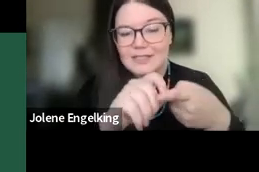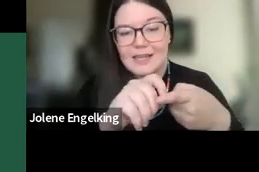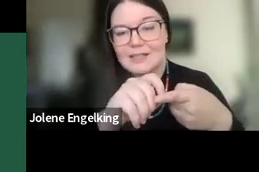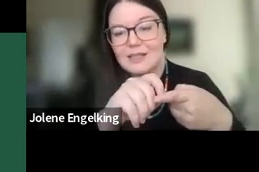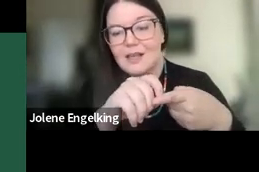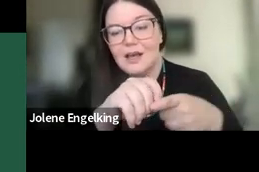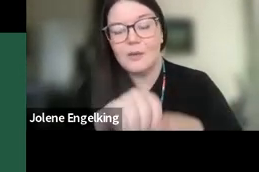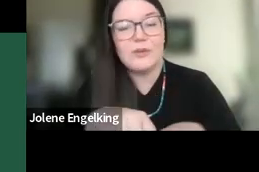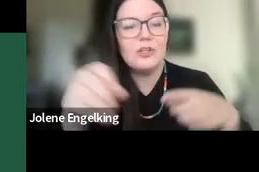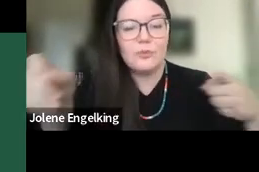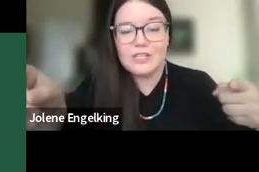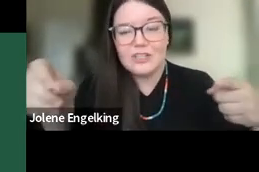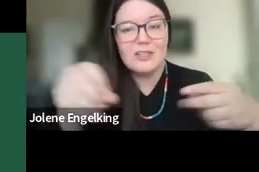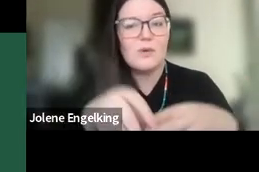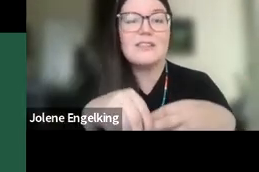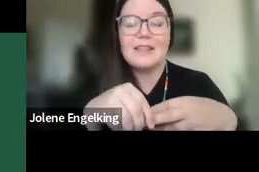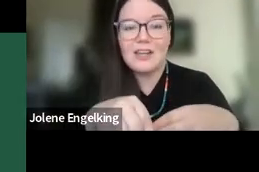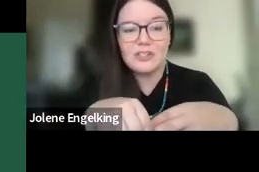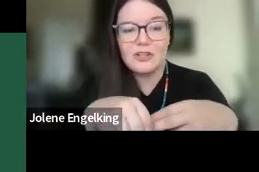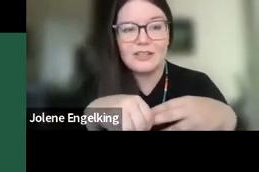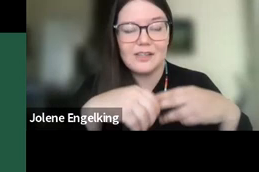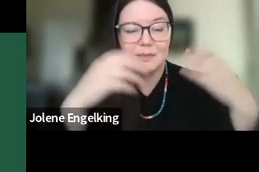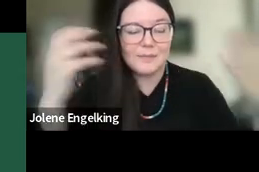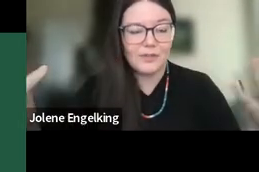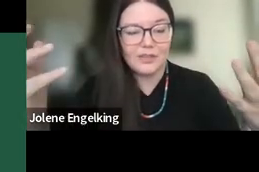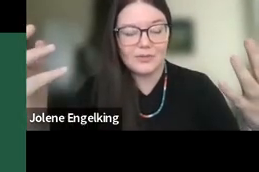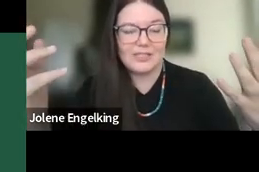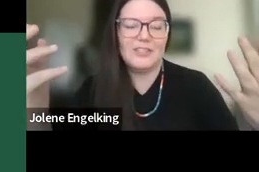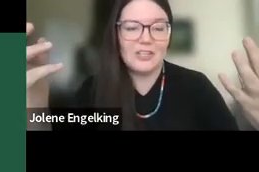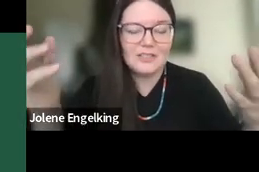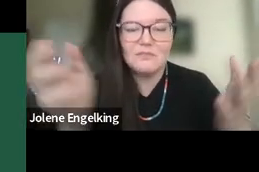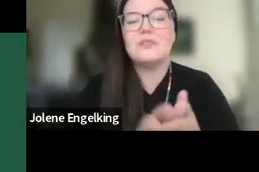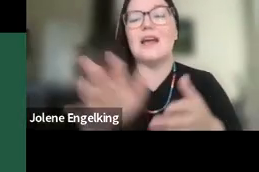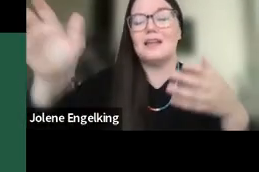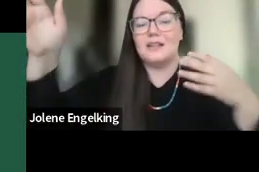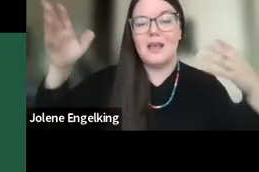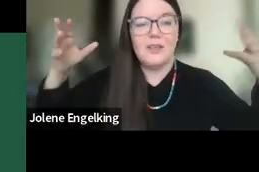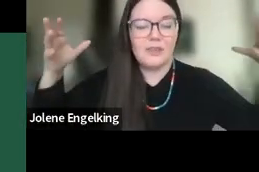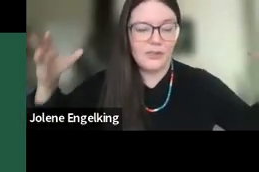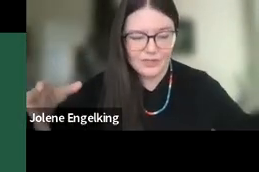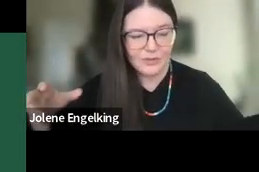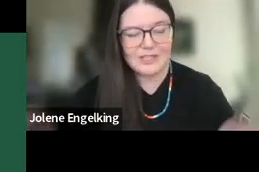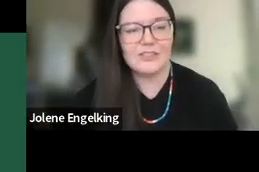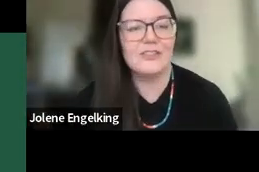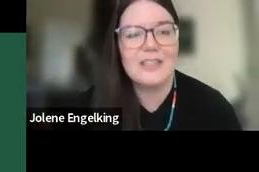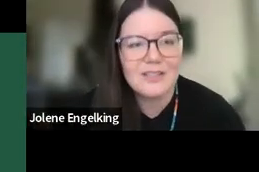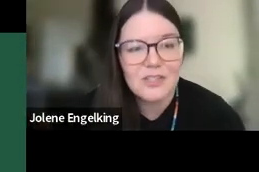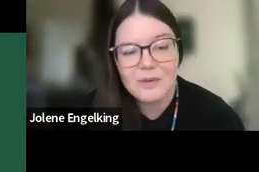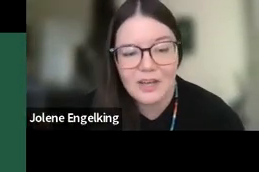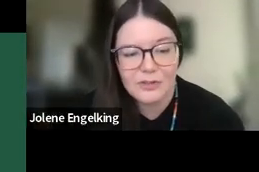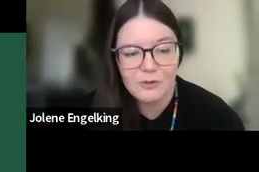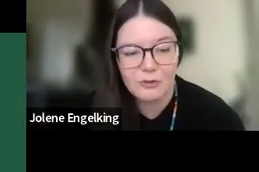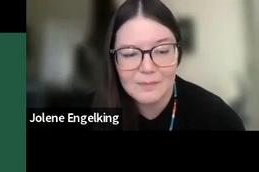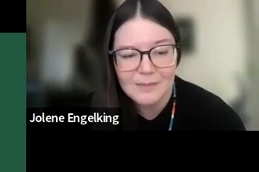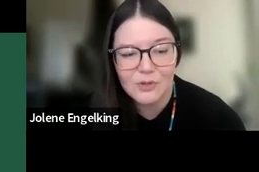tribal, state, within your region, as well as national. And so that's people, you know, such as MIWSAC and the other resource centers, and so